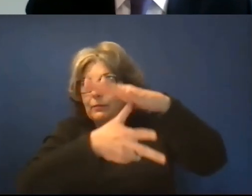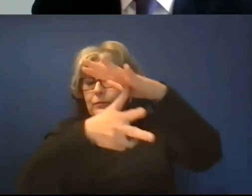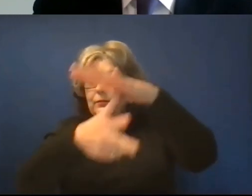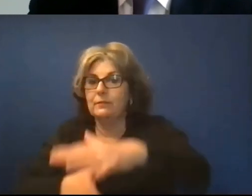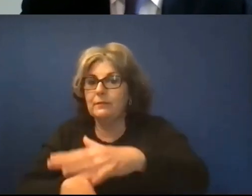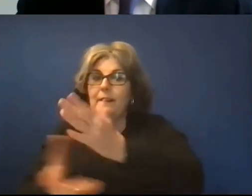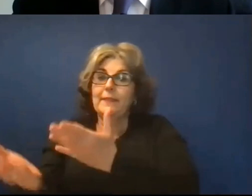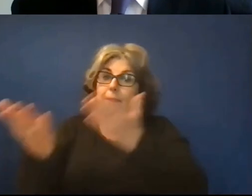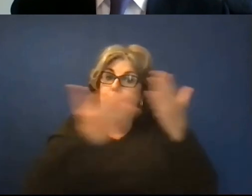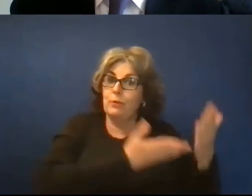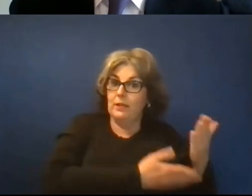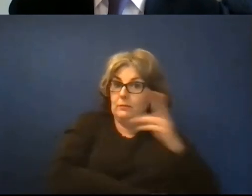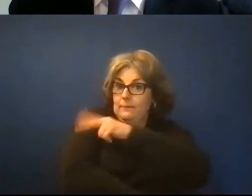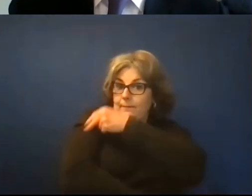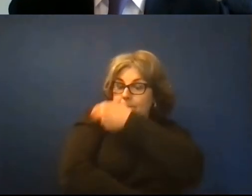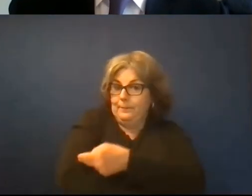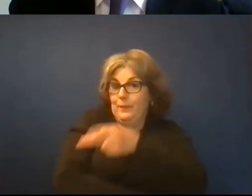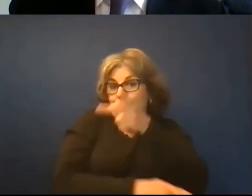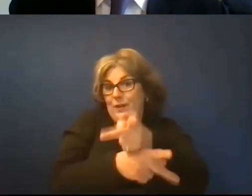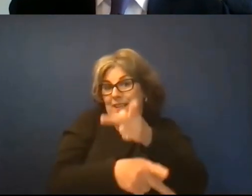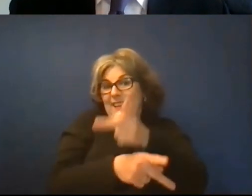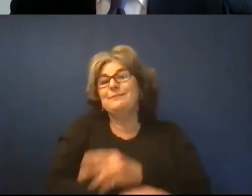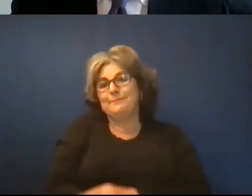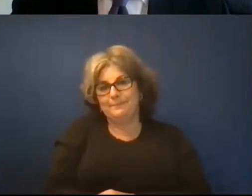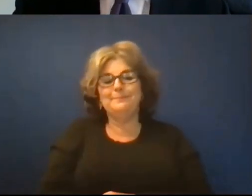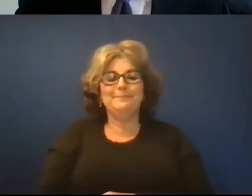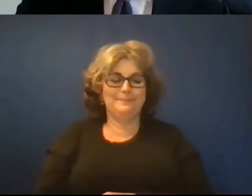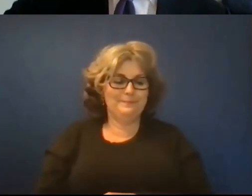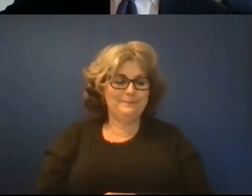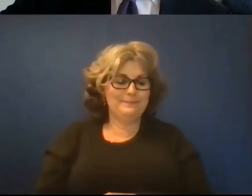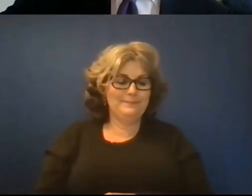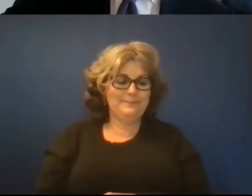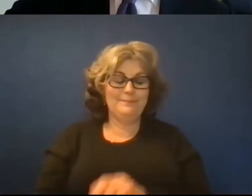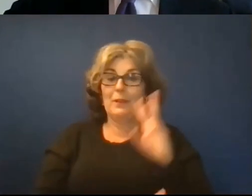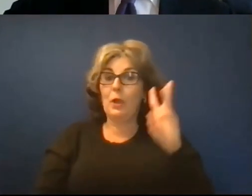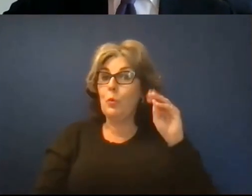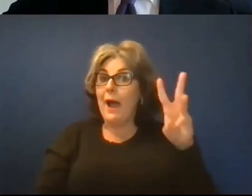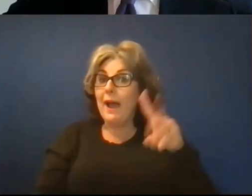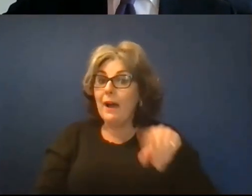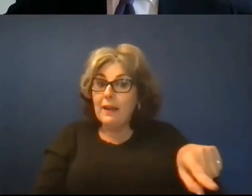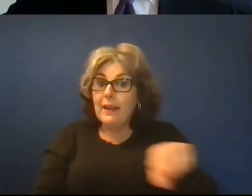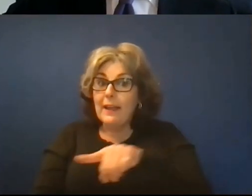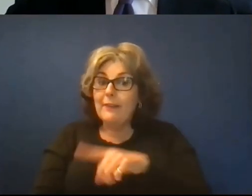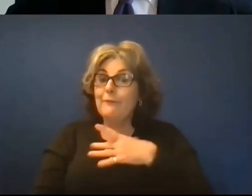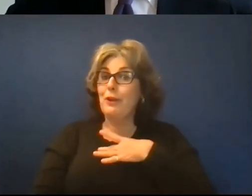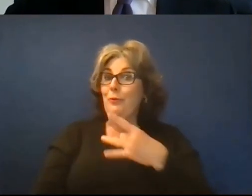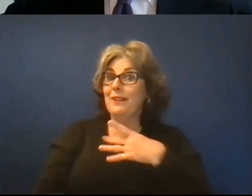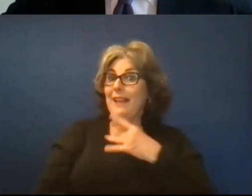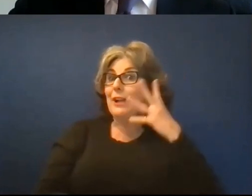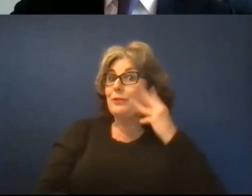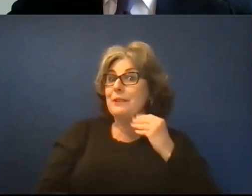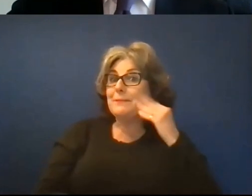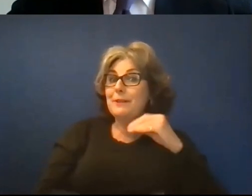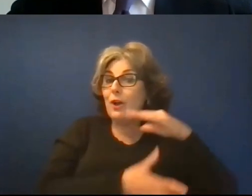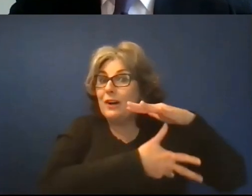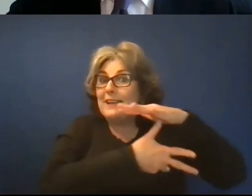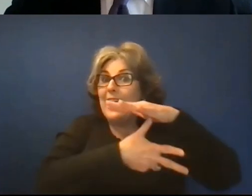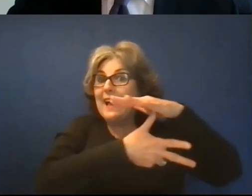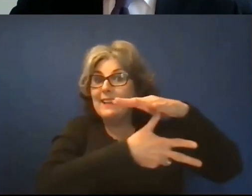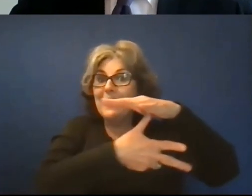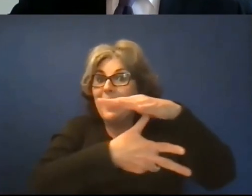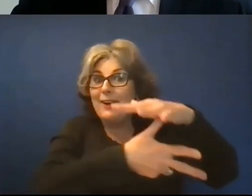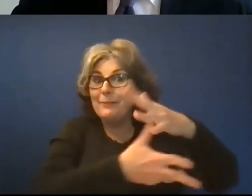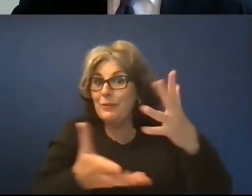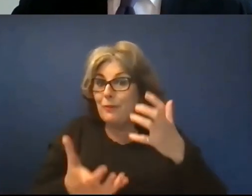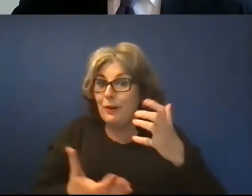ER and we take care of them from there. Wow. Students, raise your hand if you'd like to experience going on a helicopter